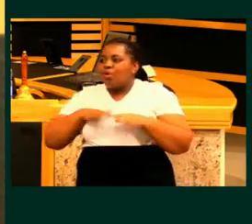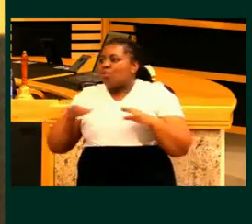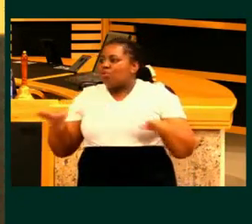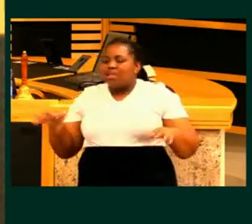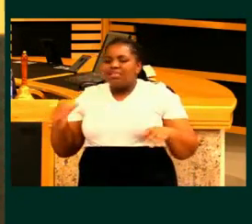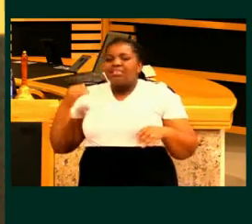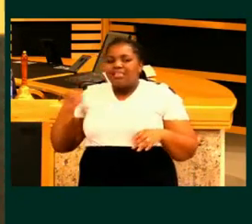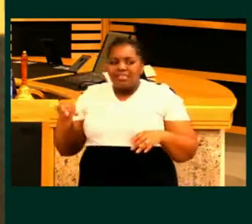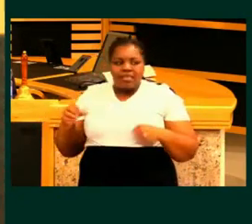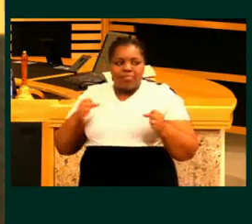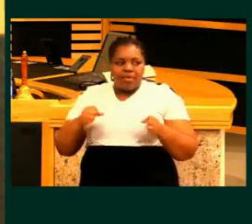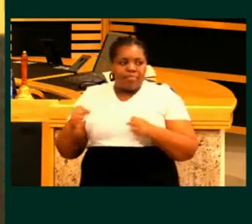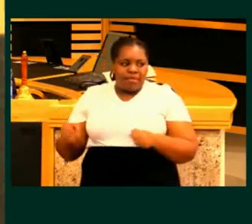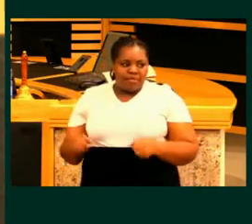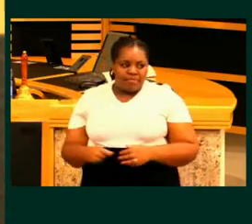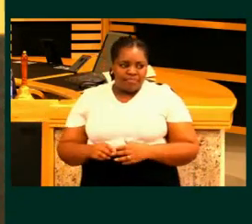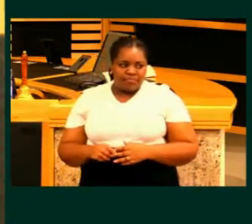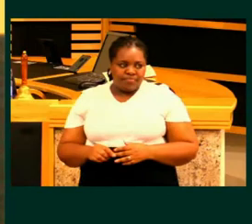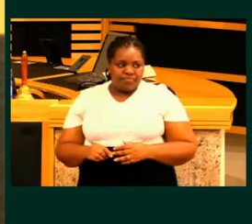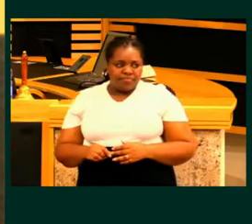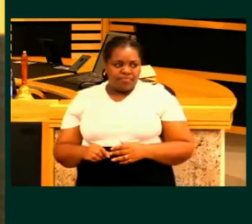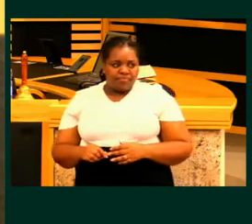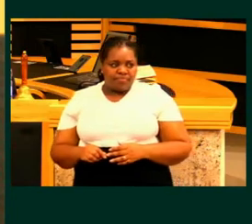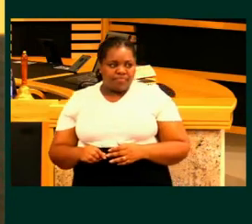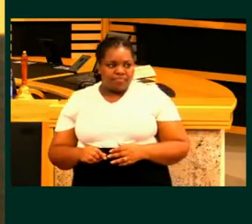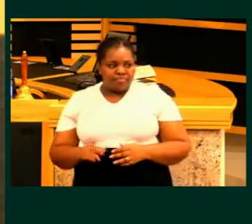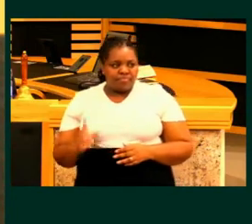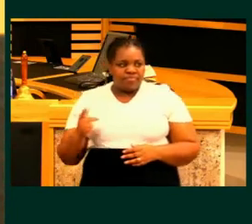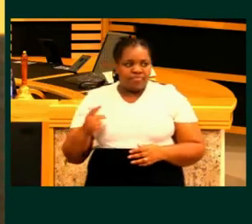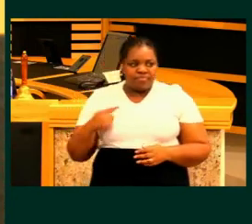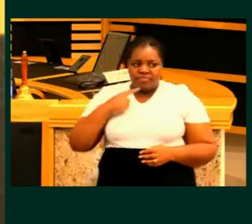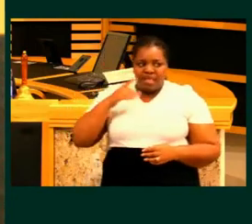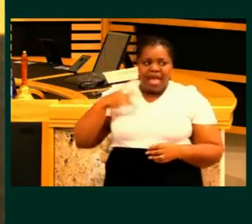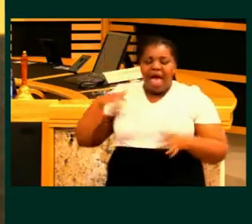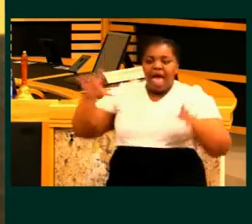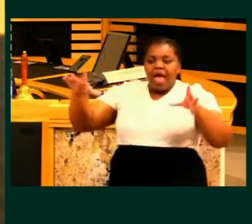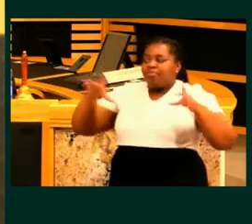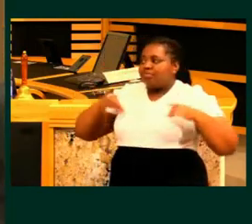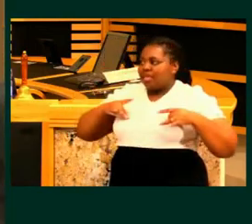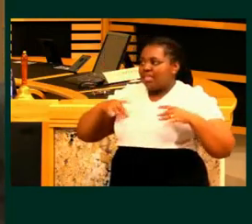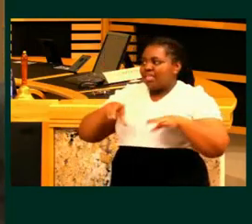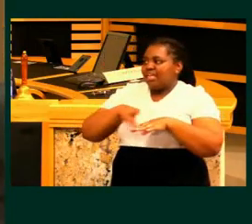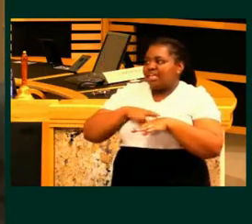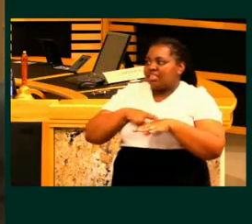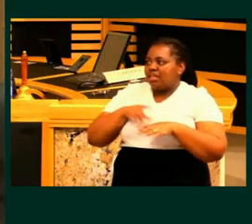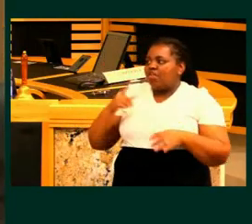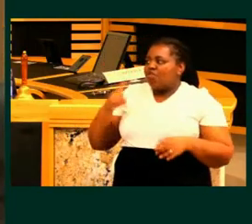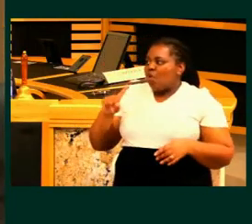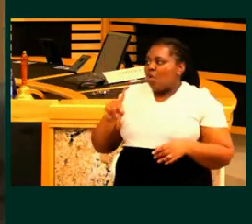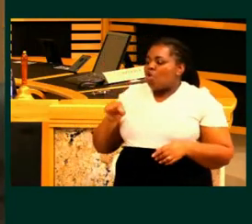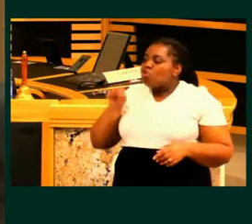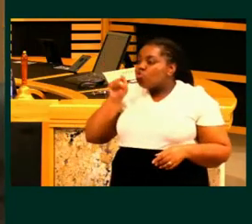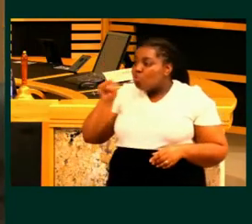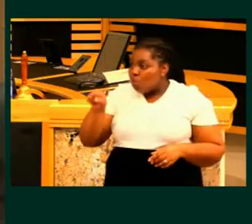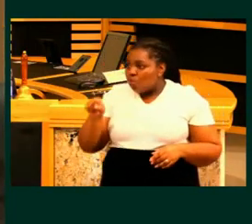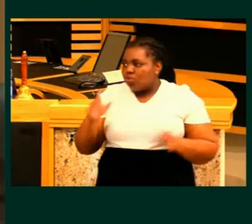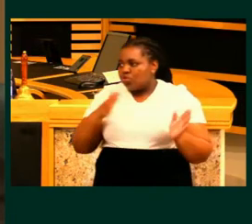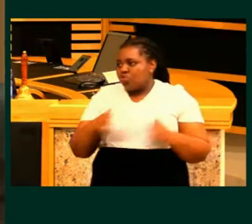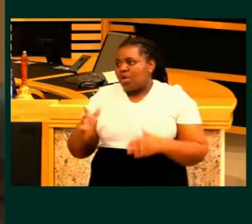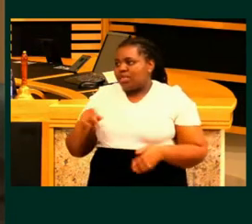we speak now and I'm saying it has adopted a racial pattern and for you to address